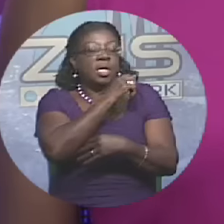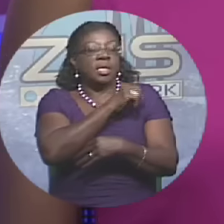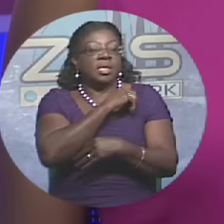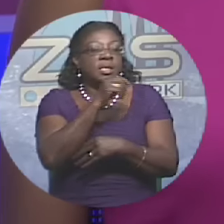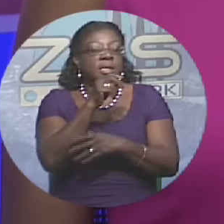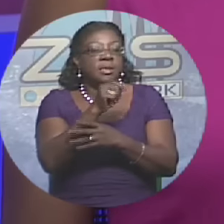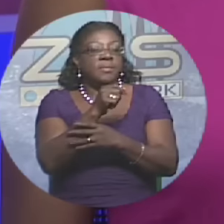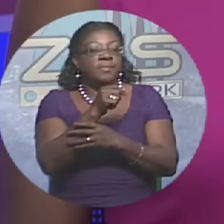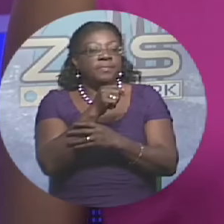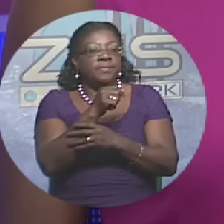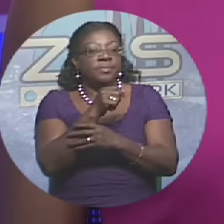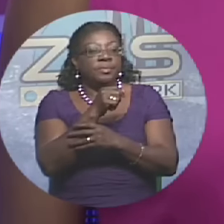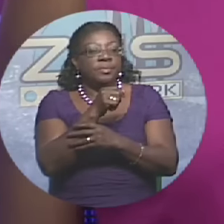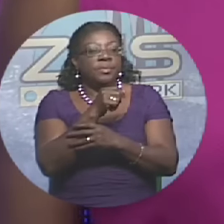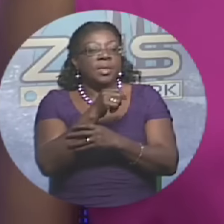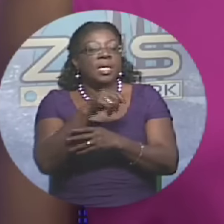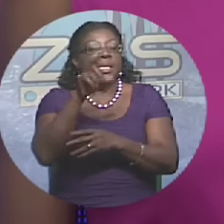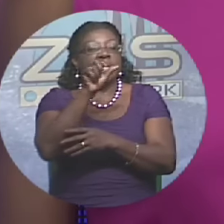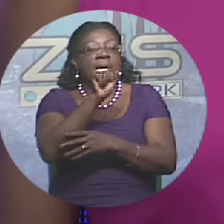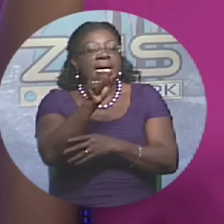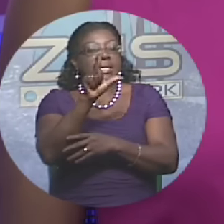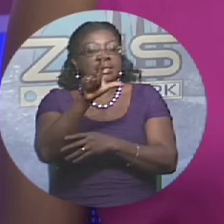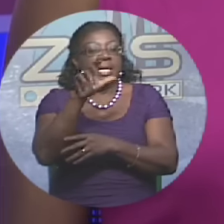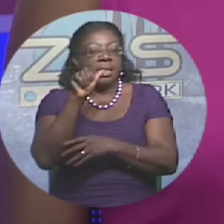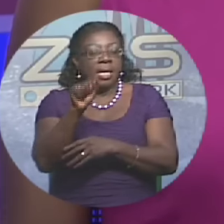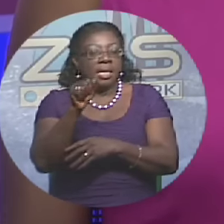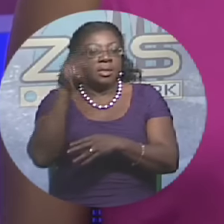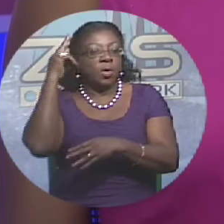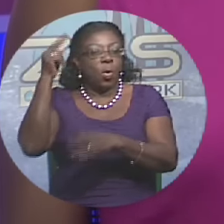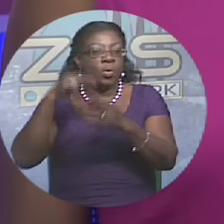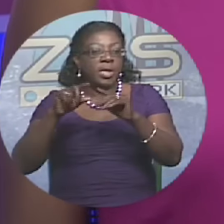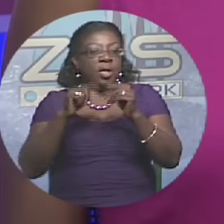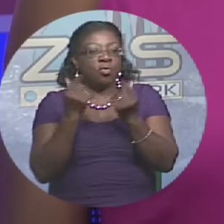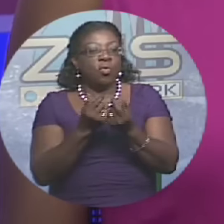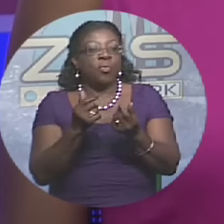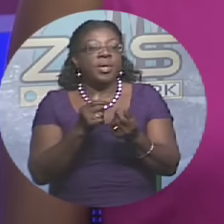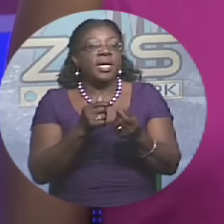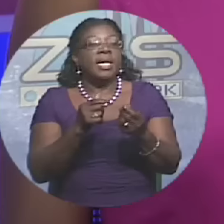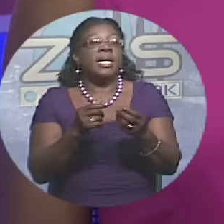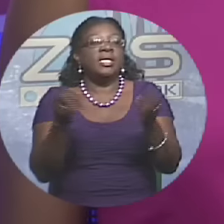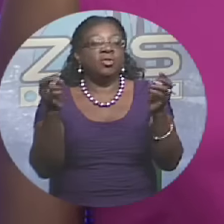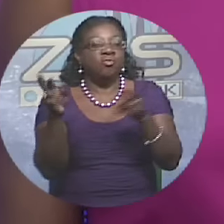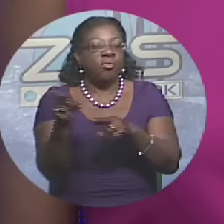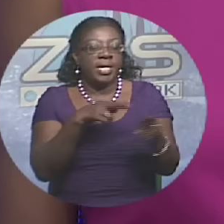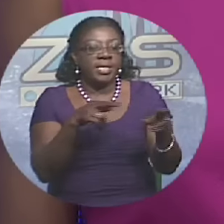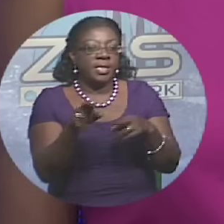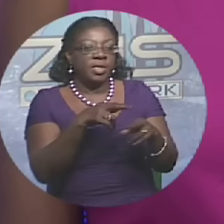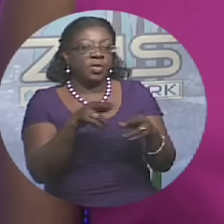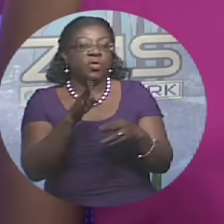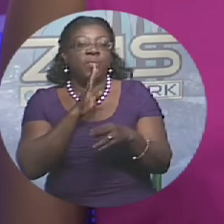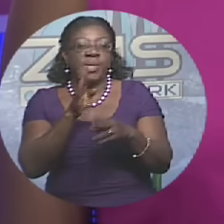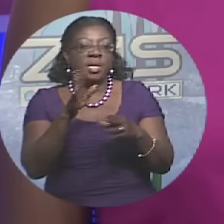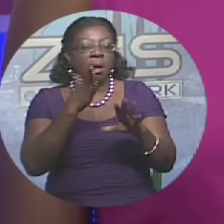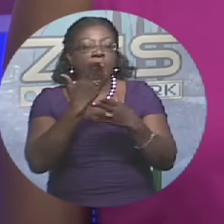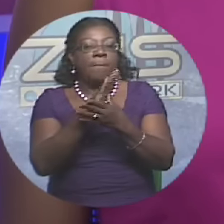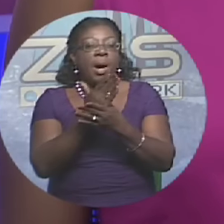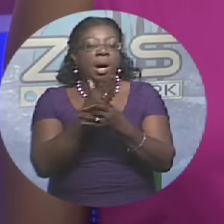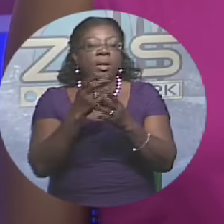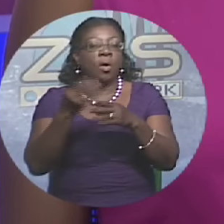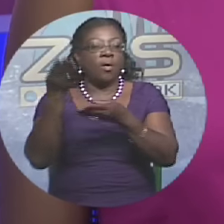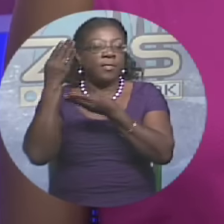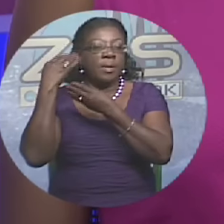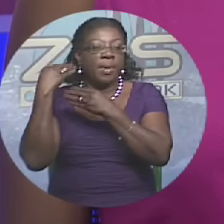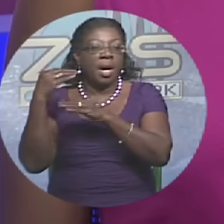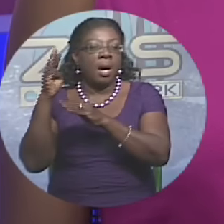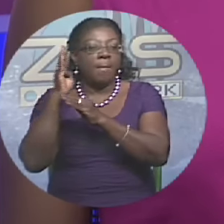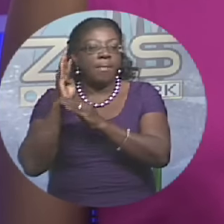the luxury SLS Hotel Group is not only ready to brand and operate one of the hotels of the Bahama project, but has their eyes